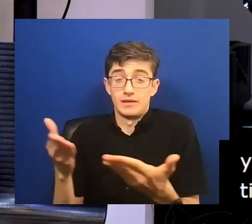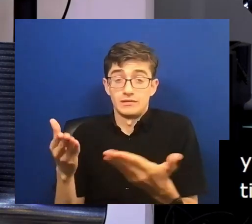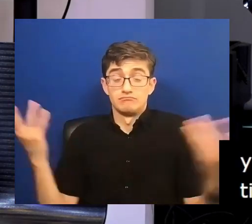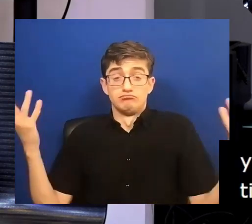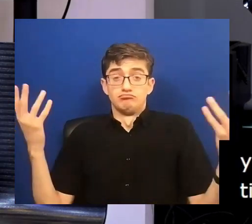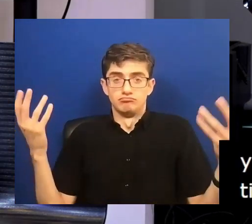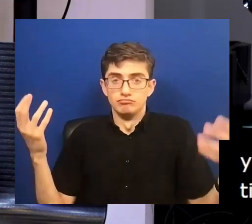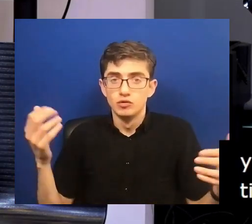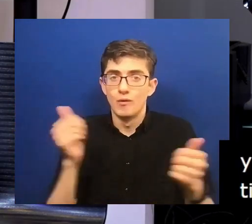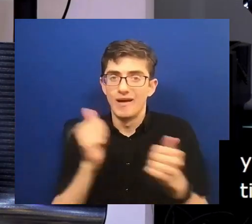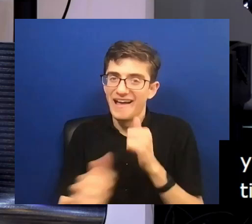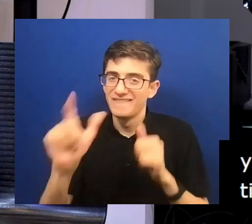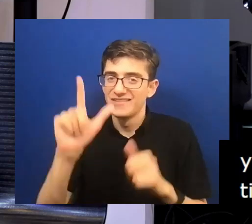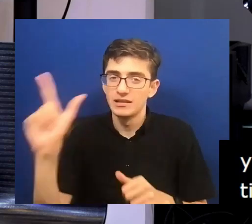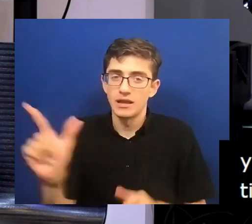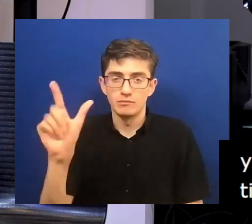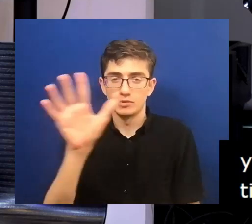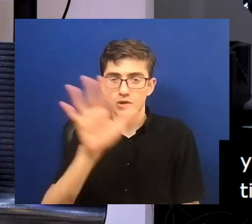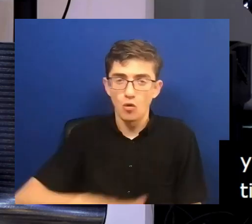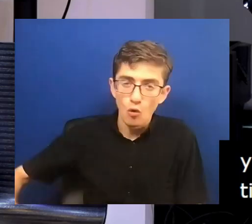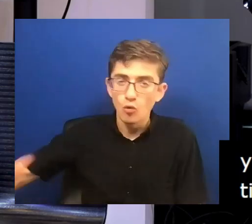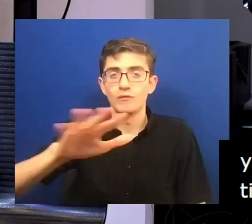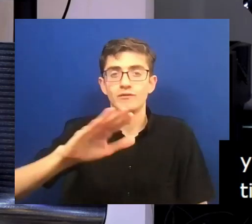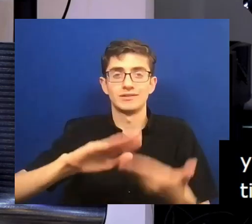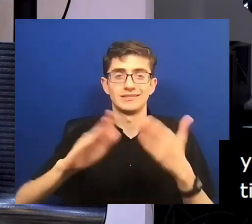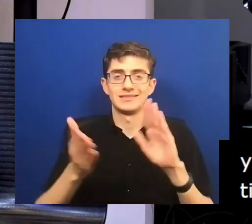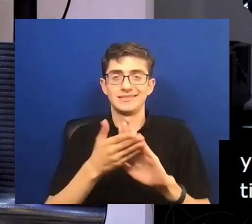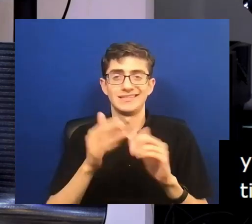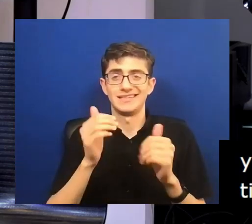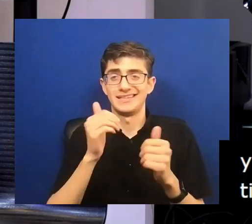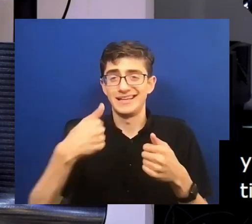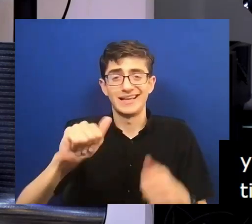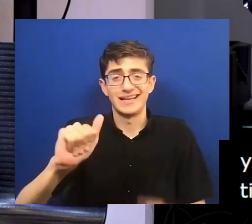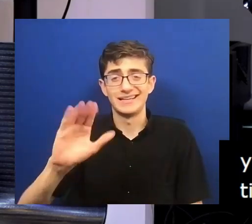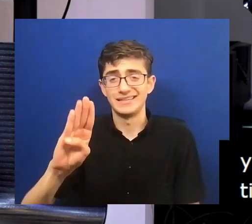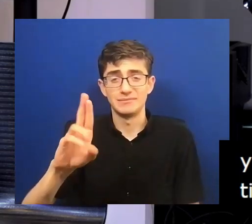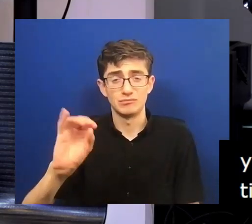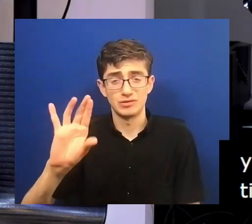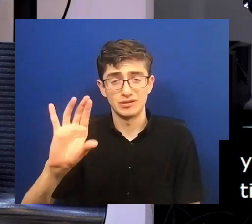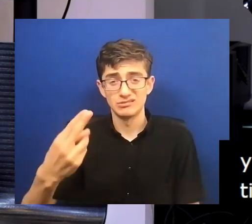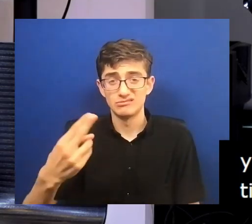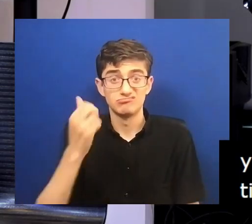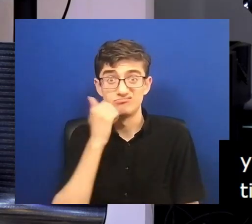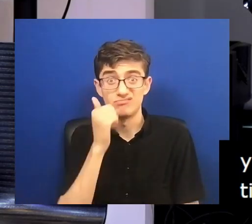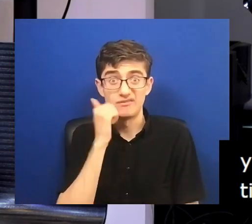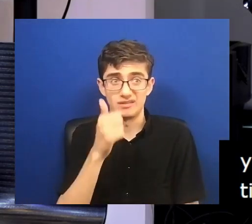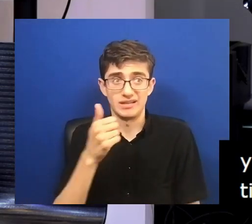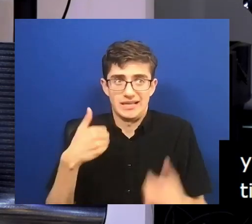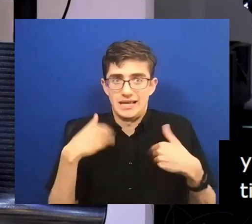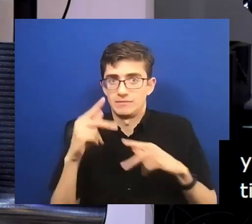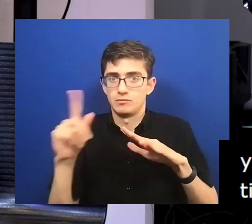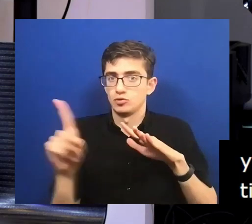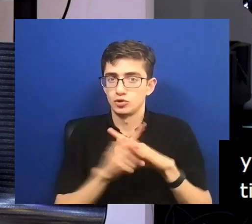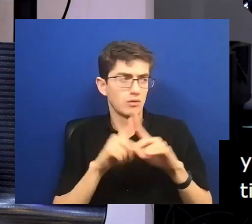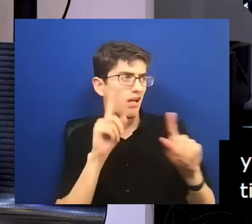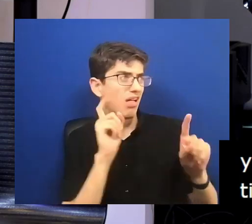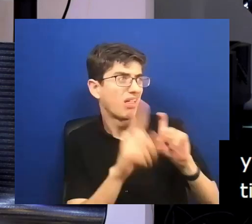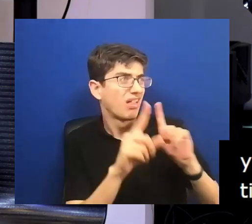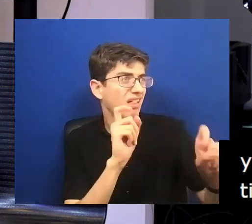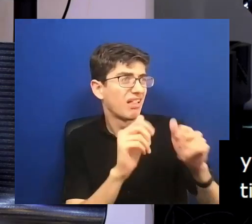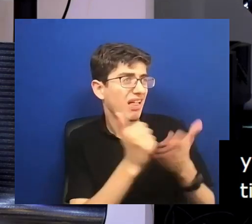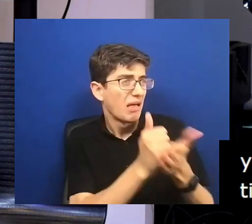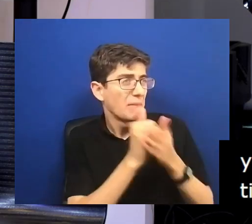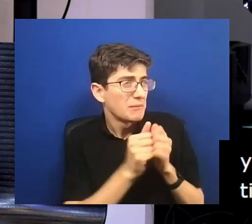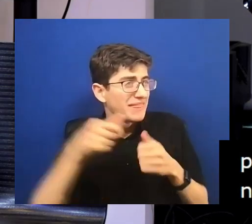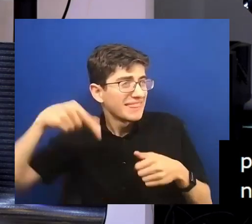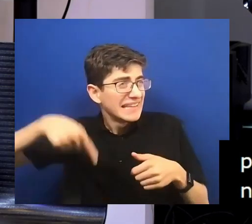library across the city, really, any branch that's open is every day fielding these sorts of questions. And so it's